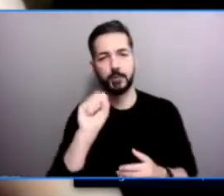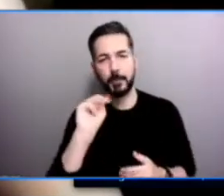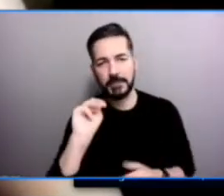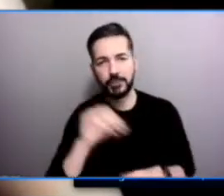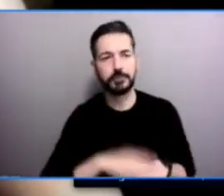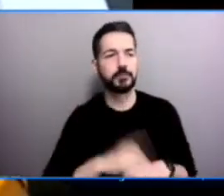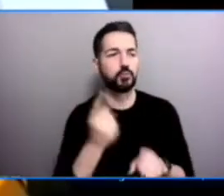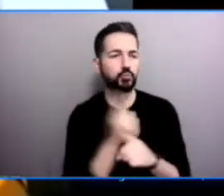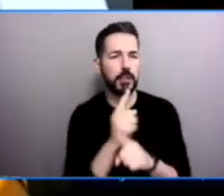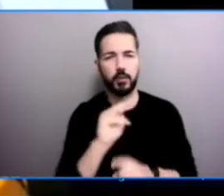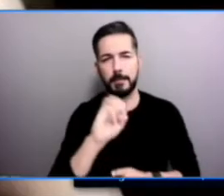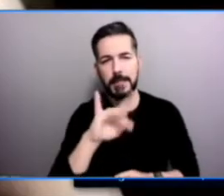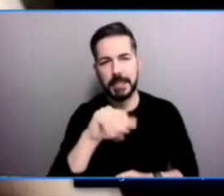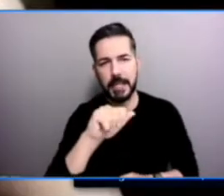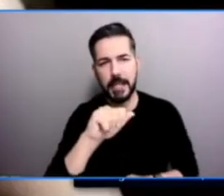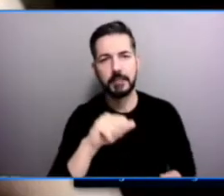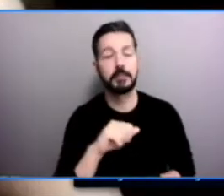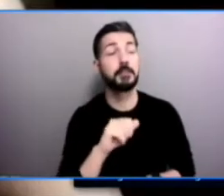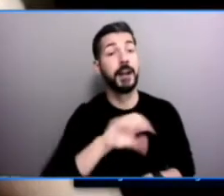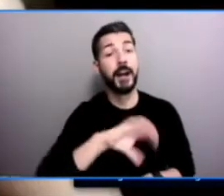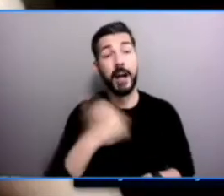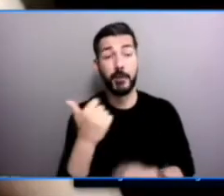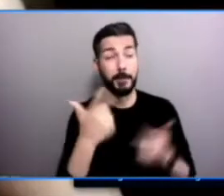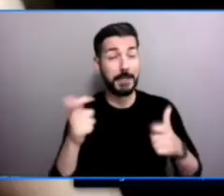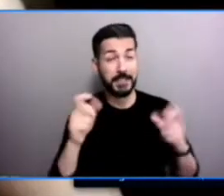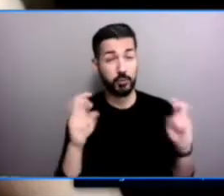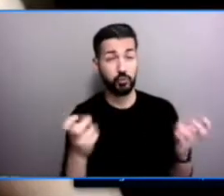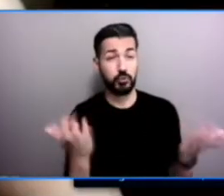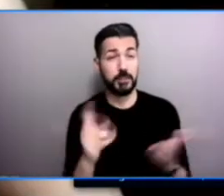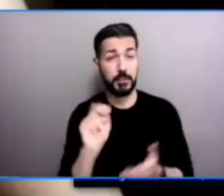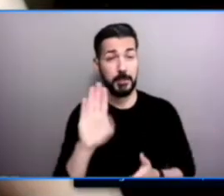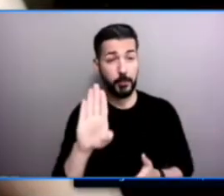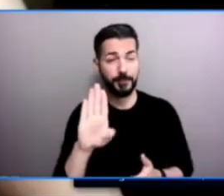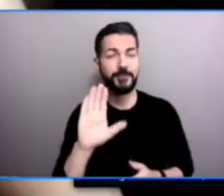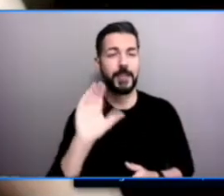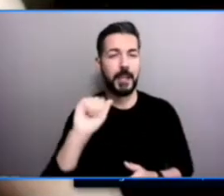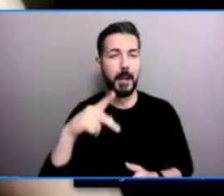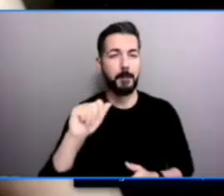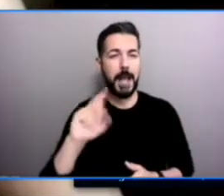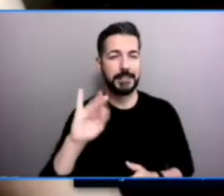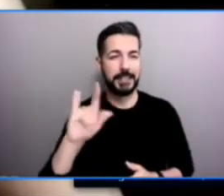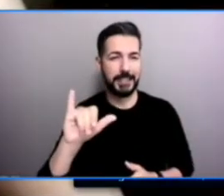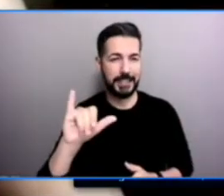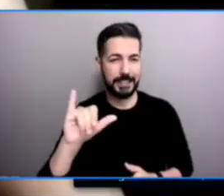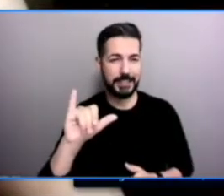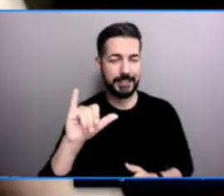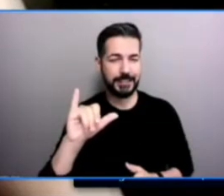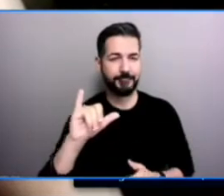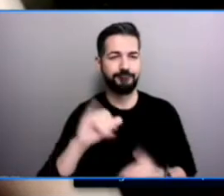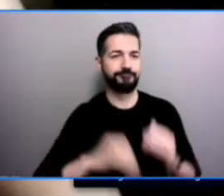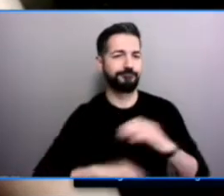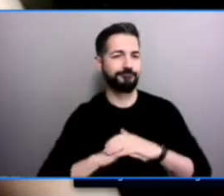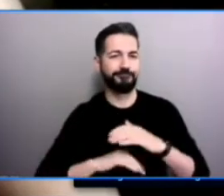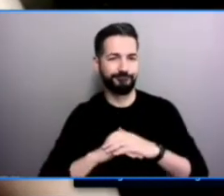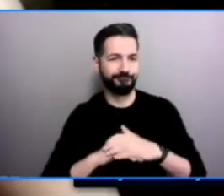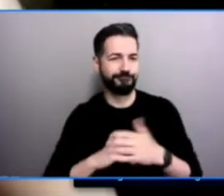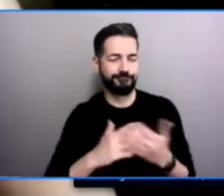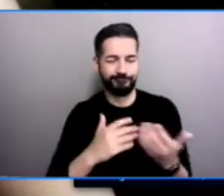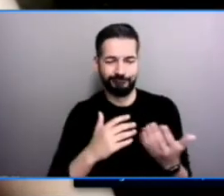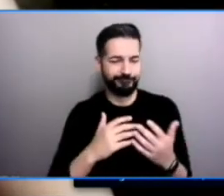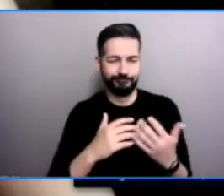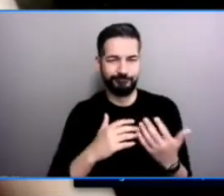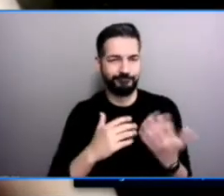real time. And, the biggest things were not directly with the campaign, but what was happening outside of it that impacted not